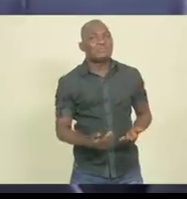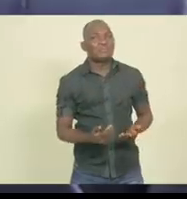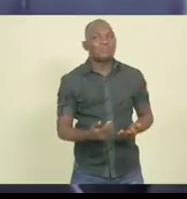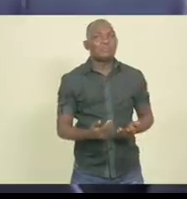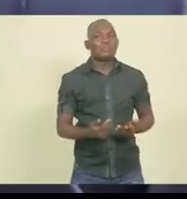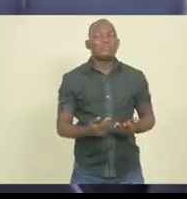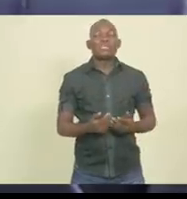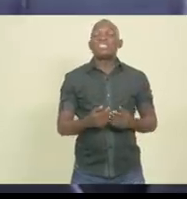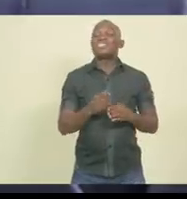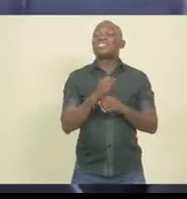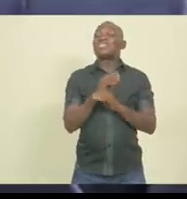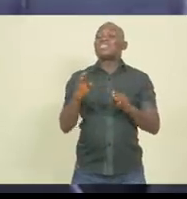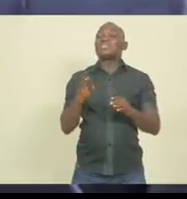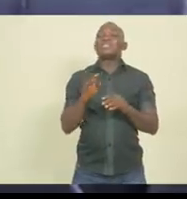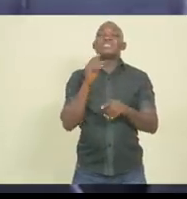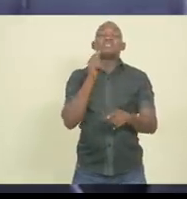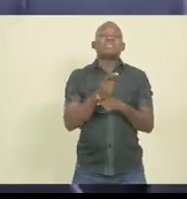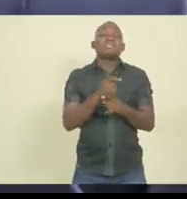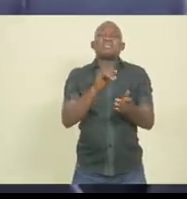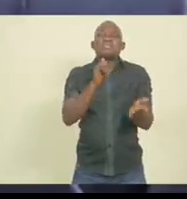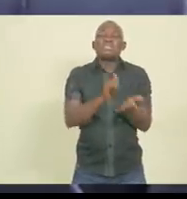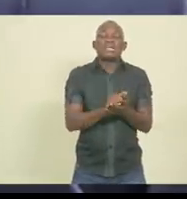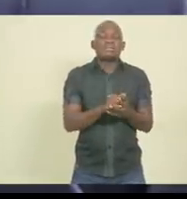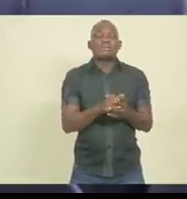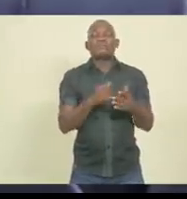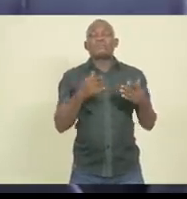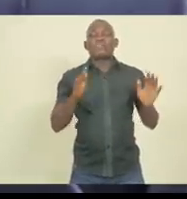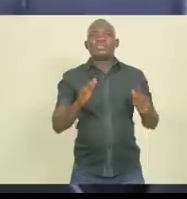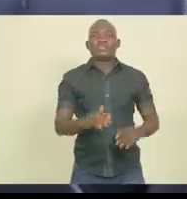There's not much to tell. It's just yes.